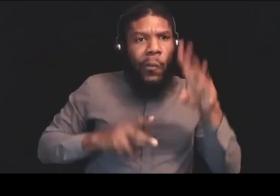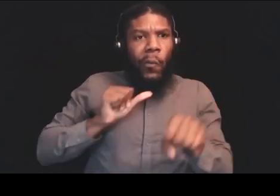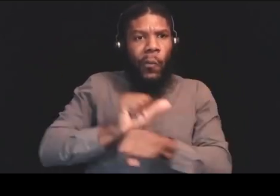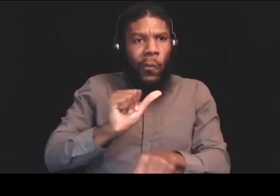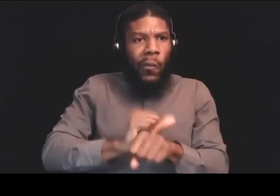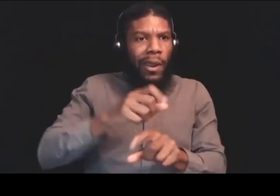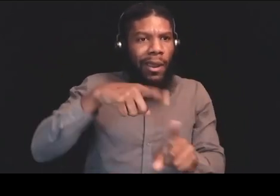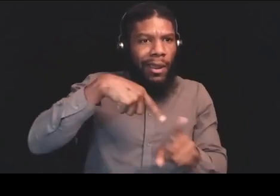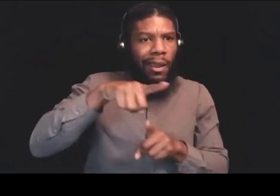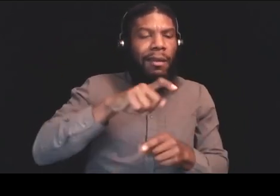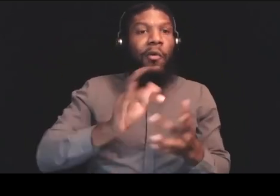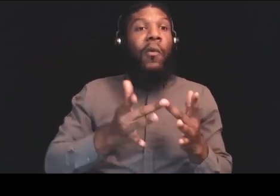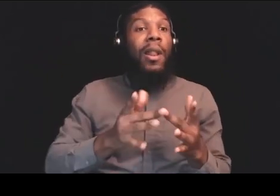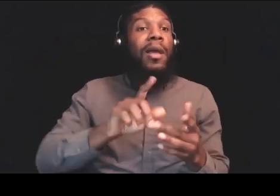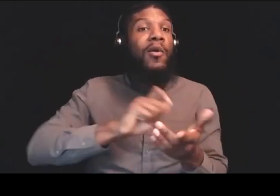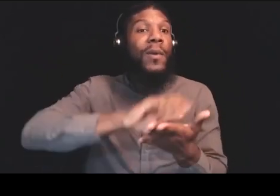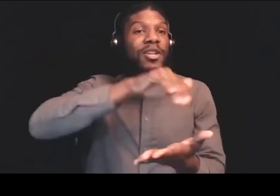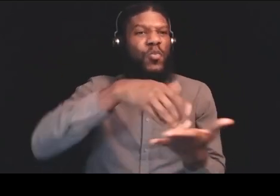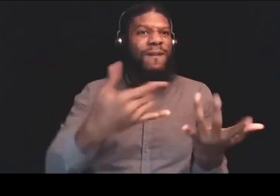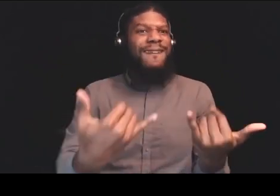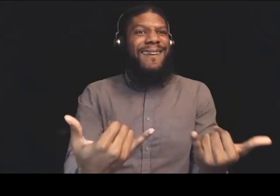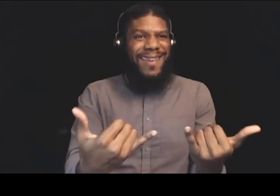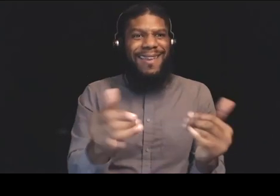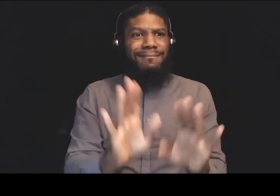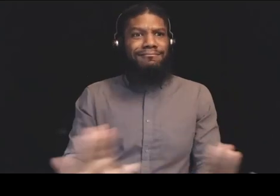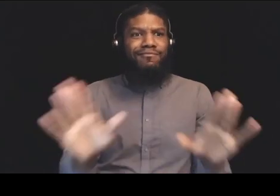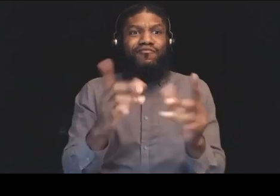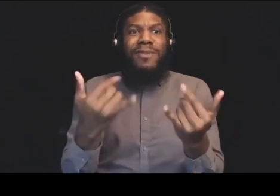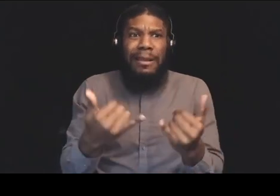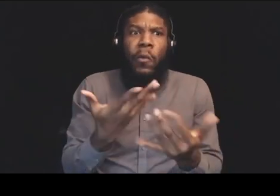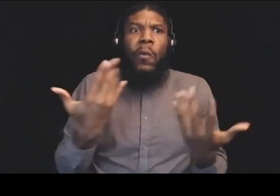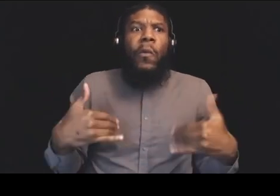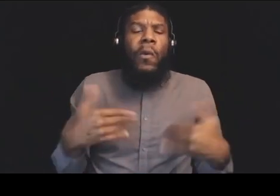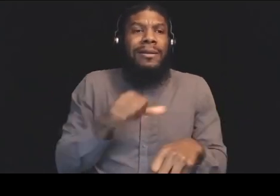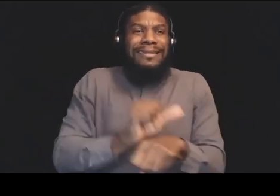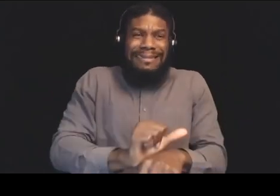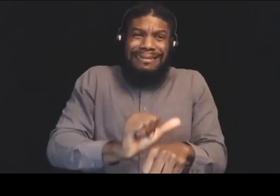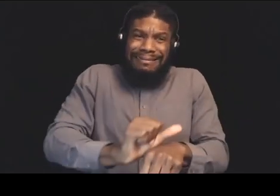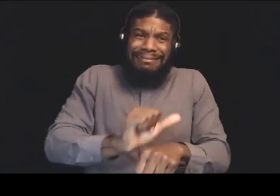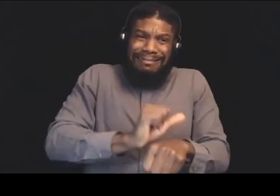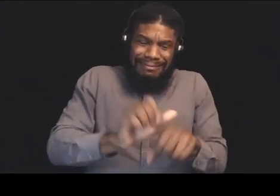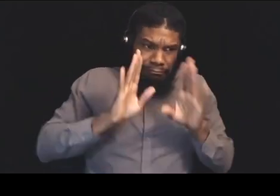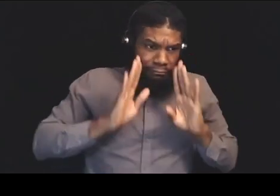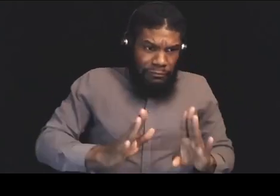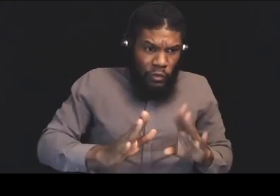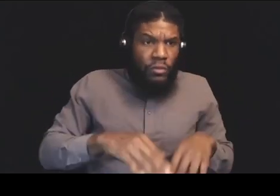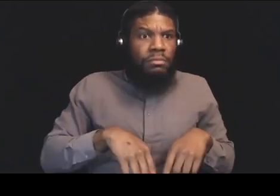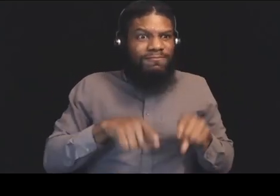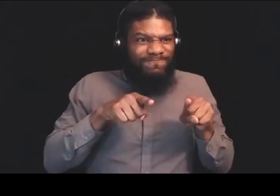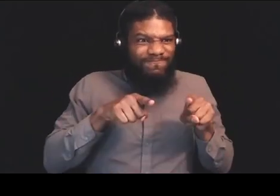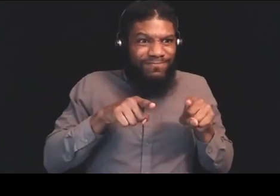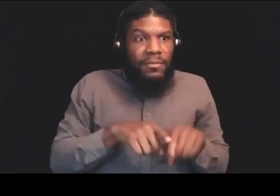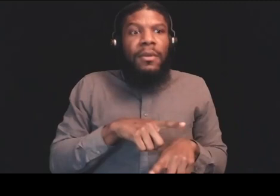writing centers, in online writing centers right now, and we're kind of up to our elbows in it, so we don't get a chance to talk to each other. But as I've